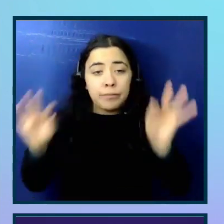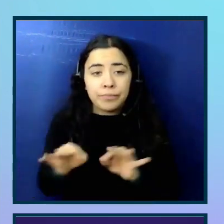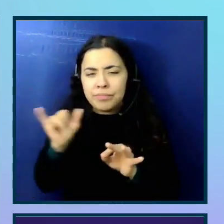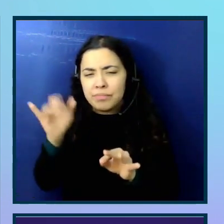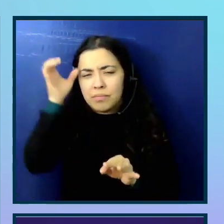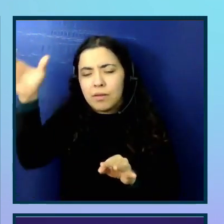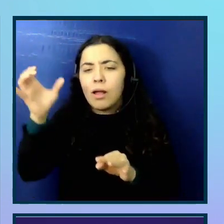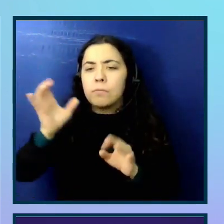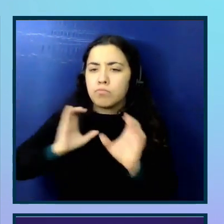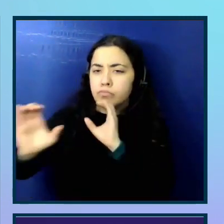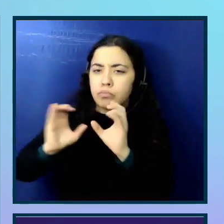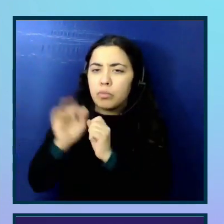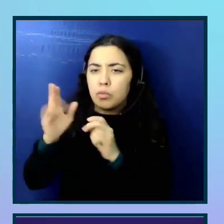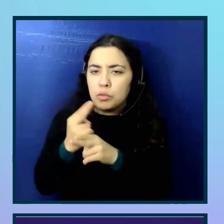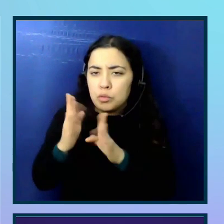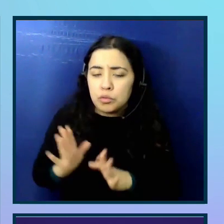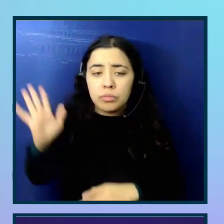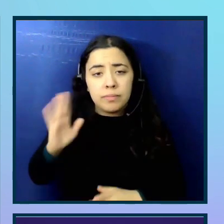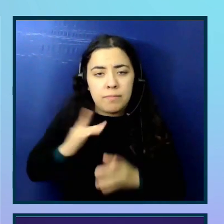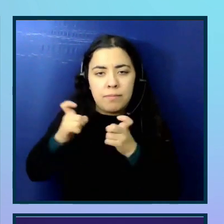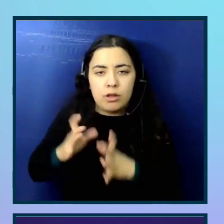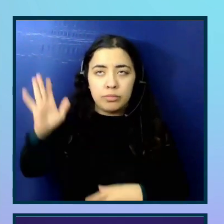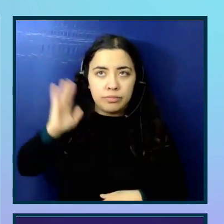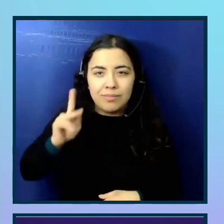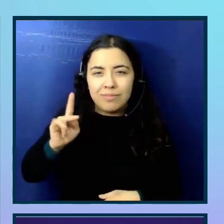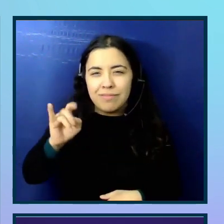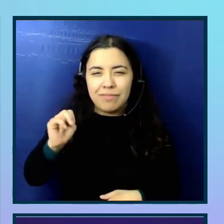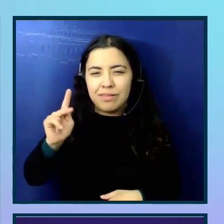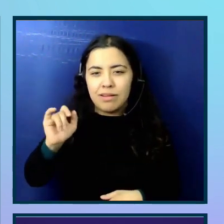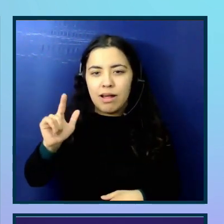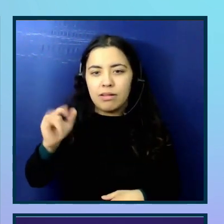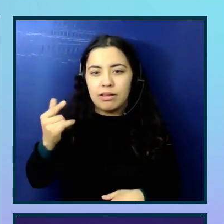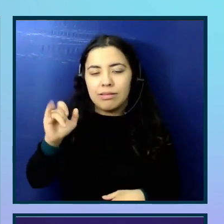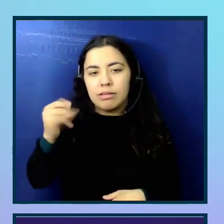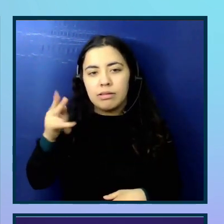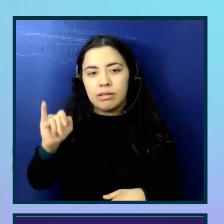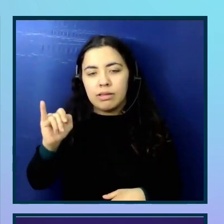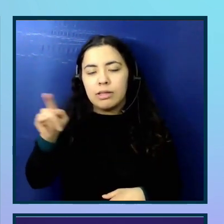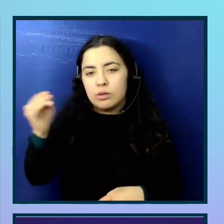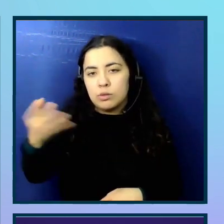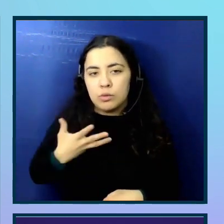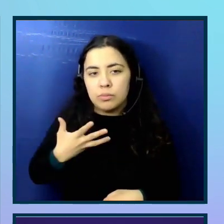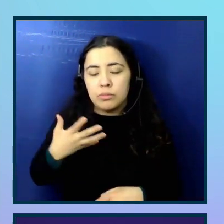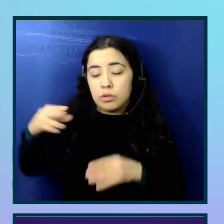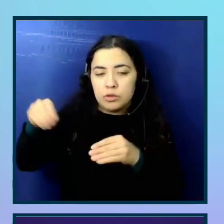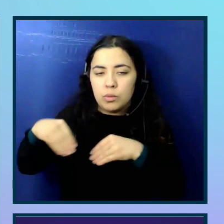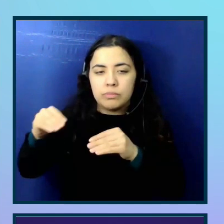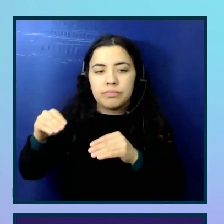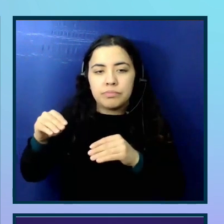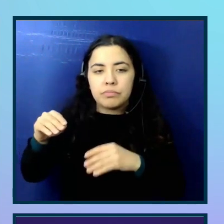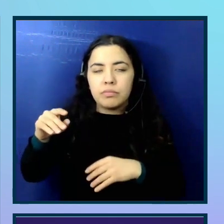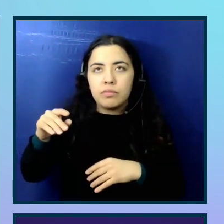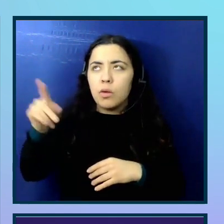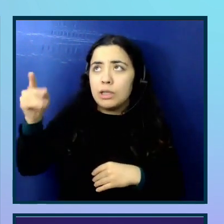conversation with your user. A previous manager of mine, Kevin Kalahiki, told that to me once. It was told to him by a mentor, and it